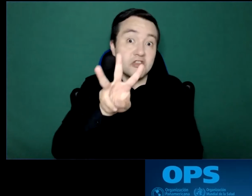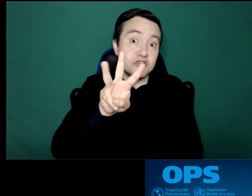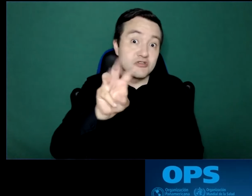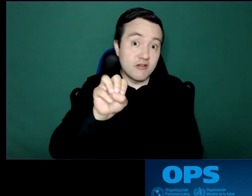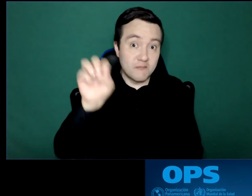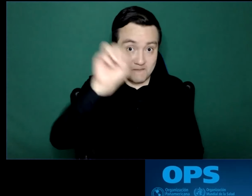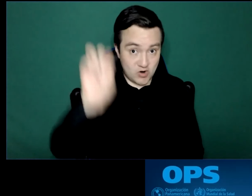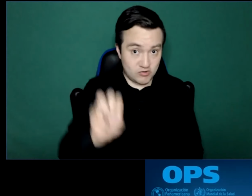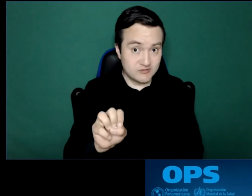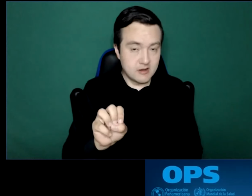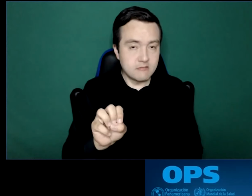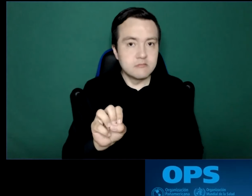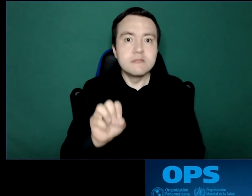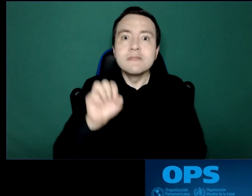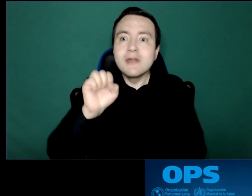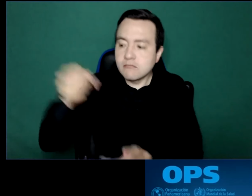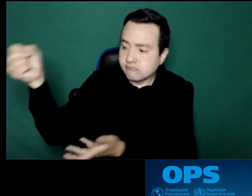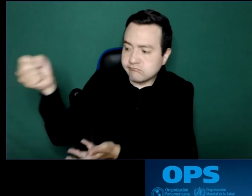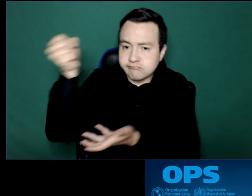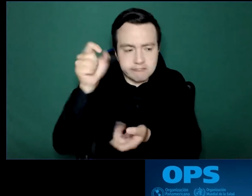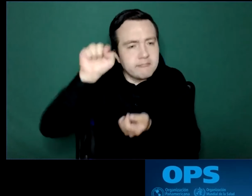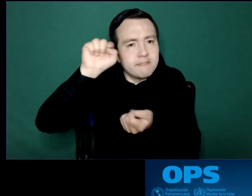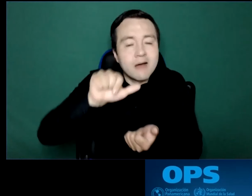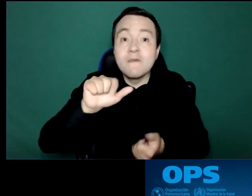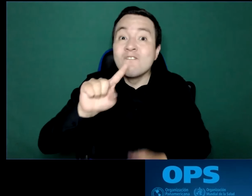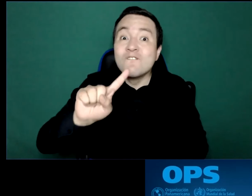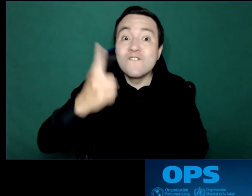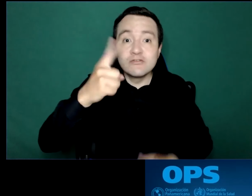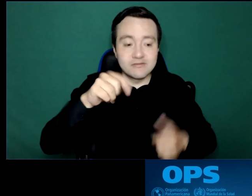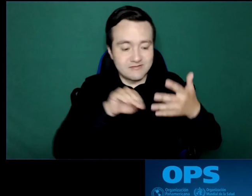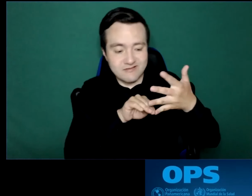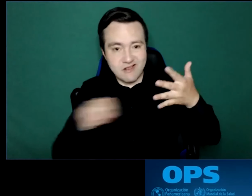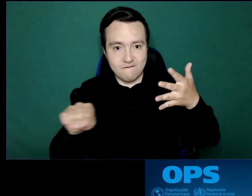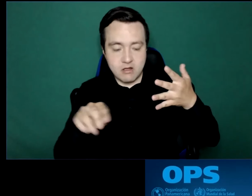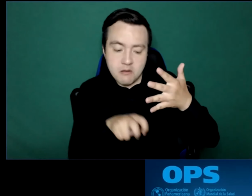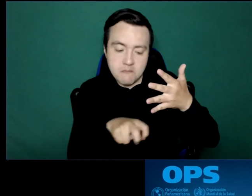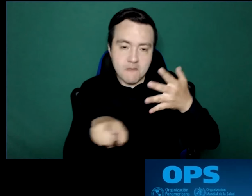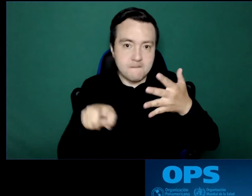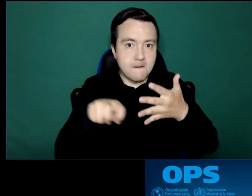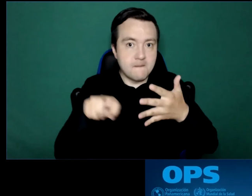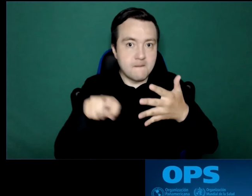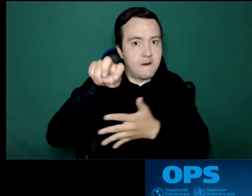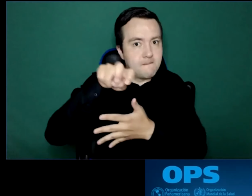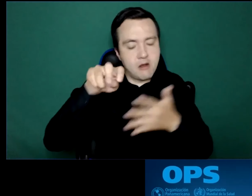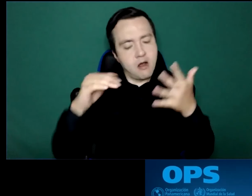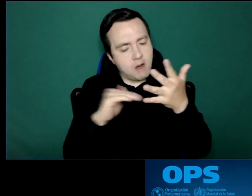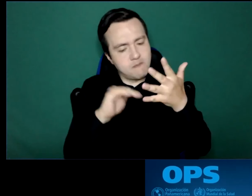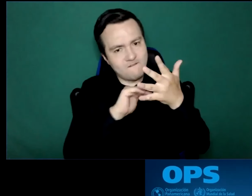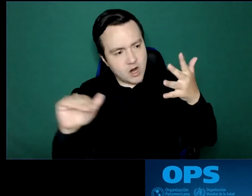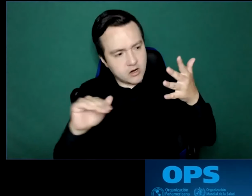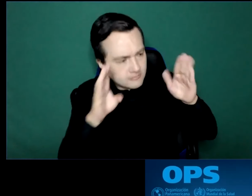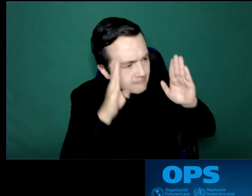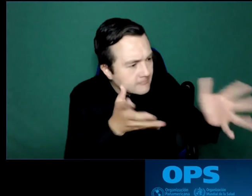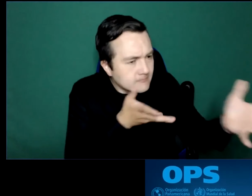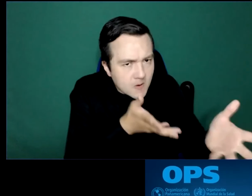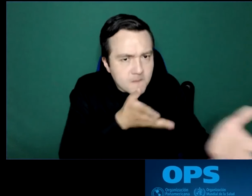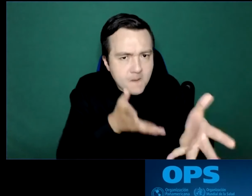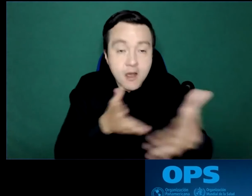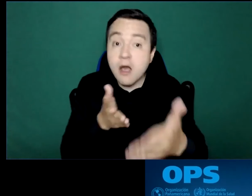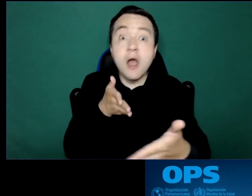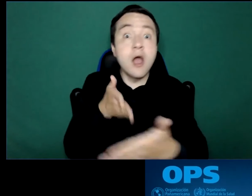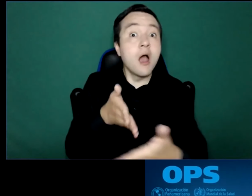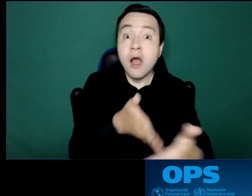the budget assigned to health at the first level of care. Eliminating barriers to access and